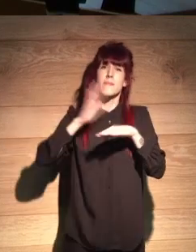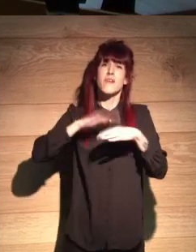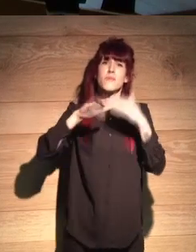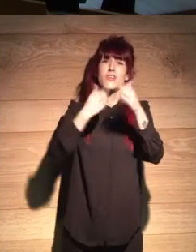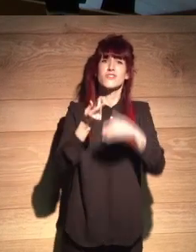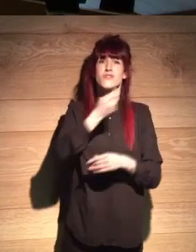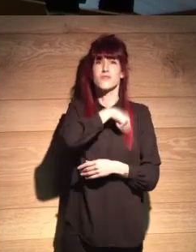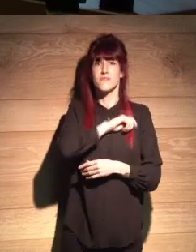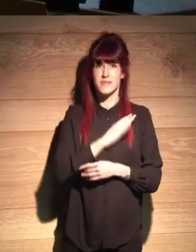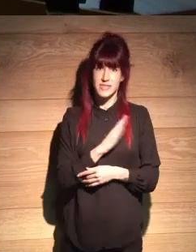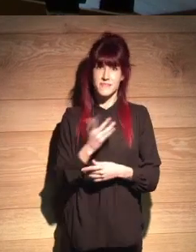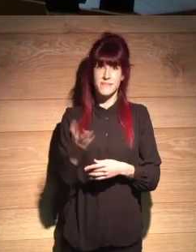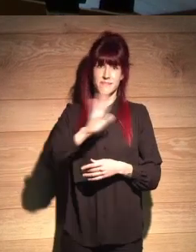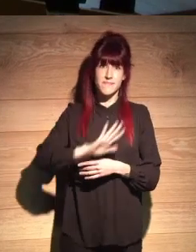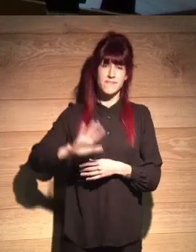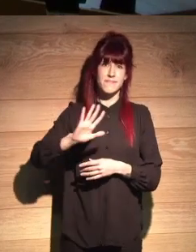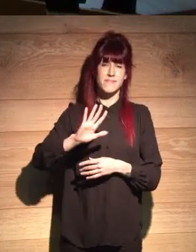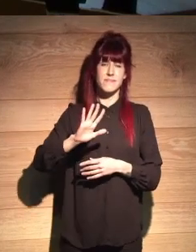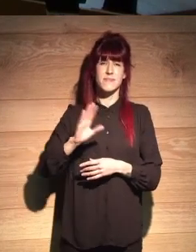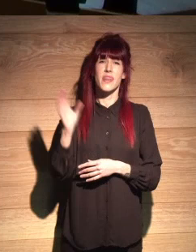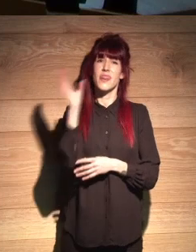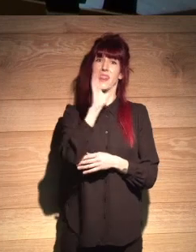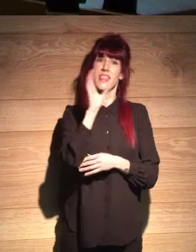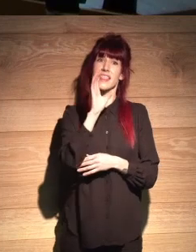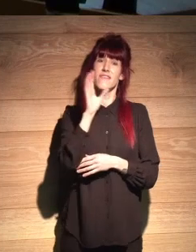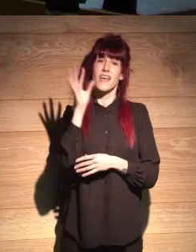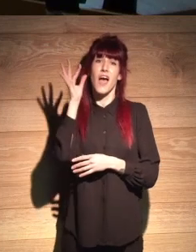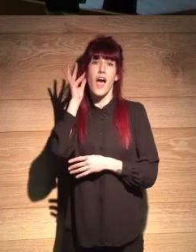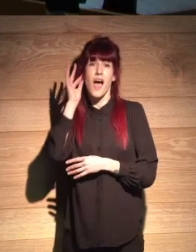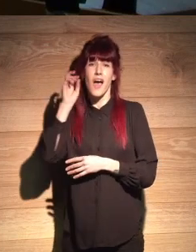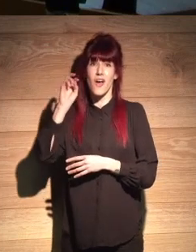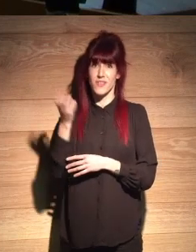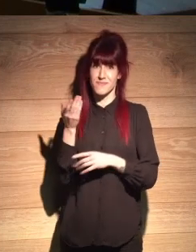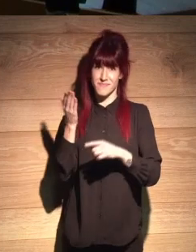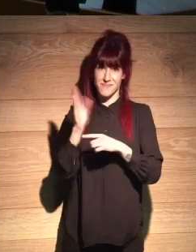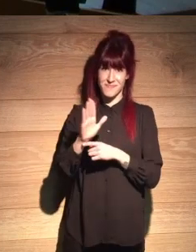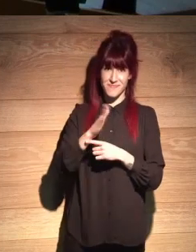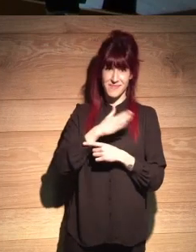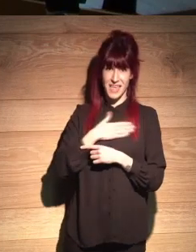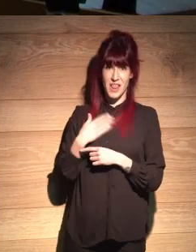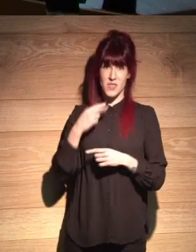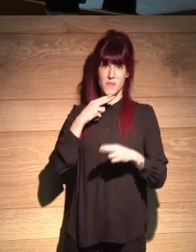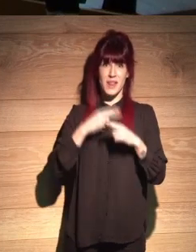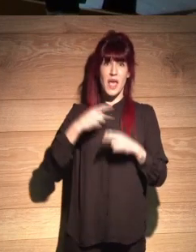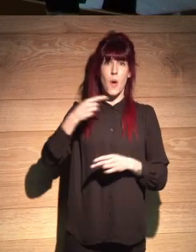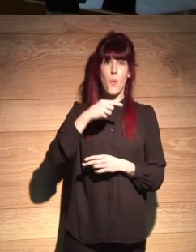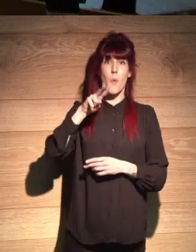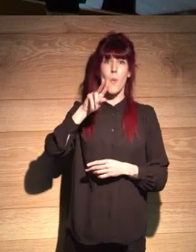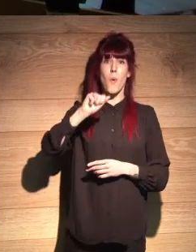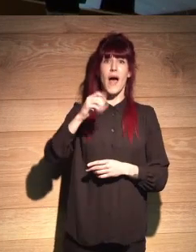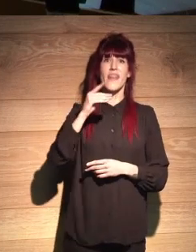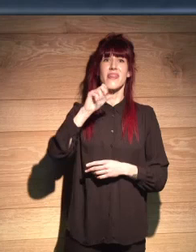country. And we follow other scientists. The next one that I would like to introduce to you is